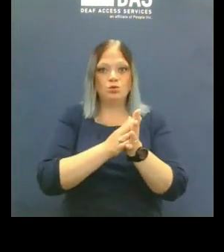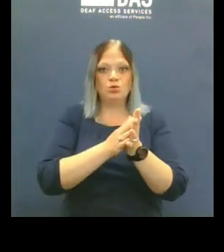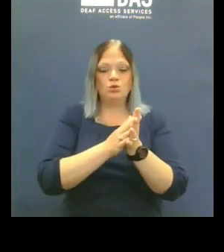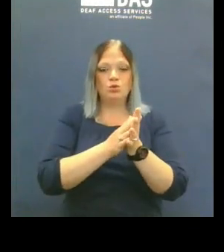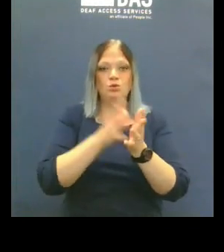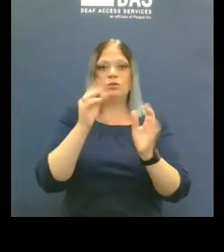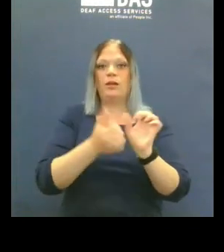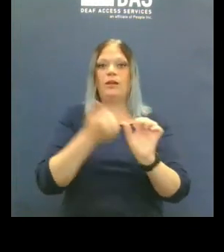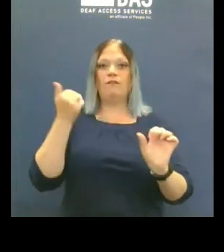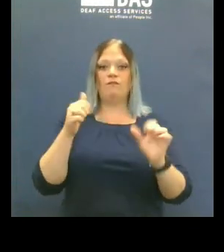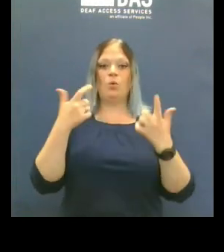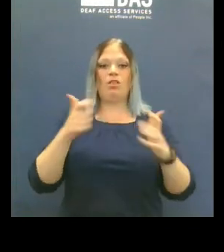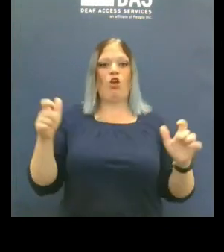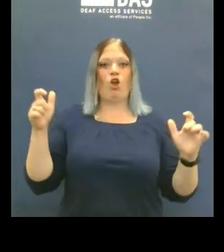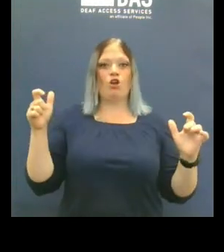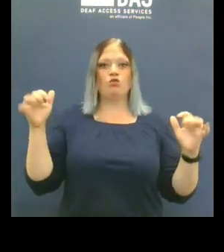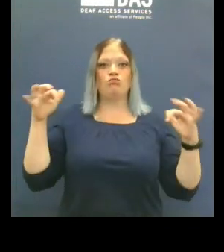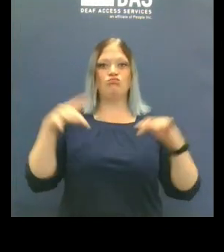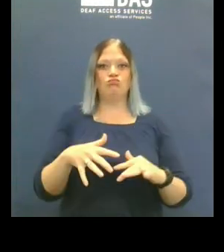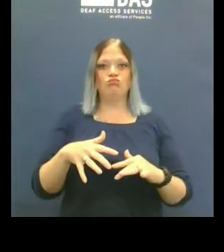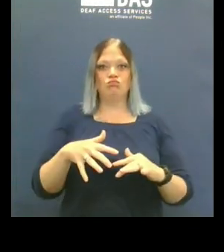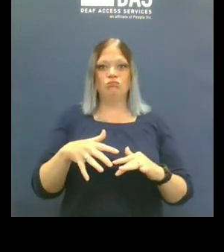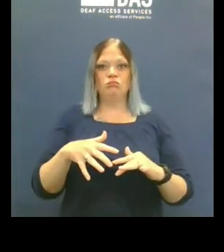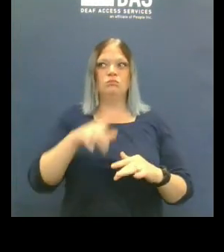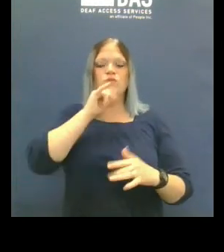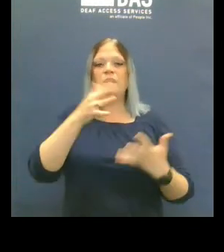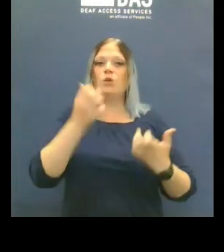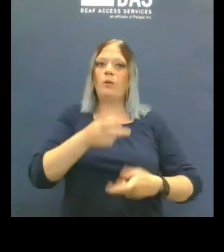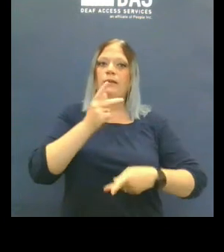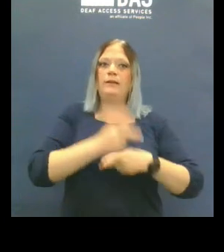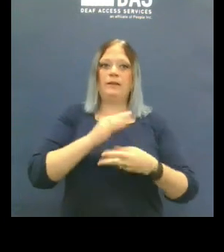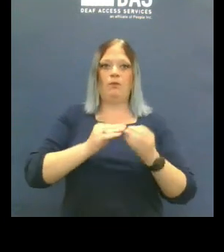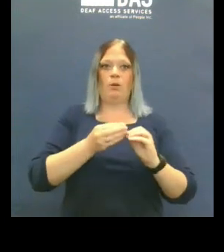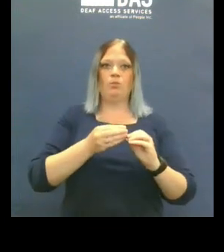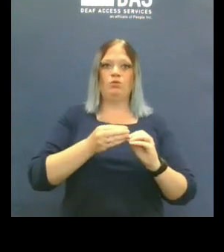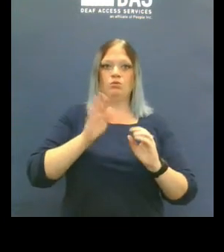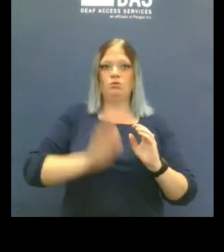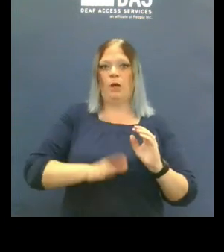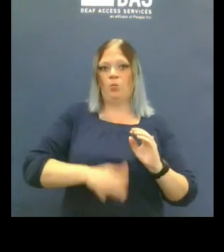and avoid large gatherings. So remember, we really want to keep those numbers down.